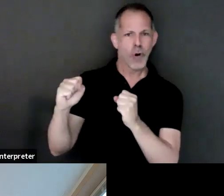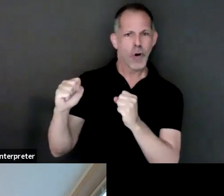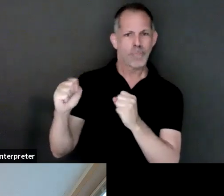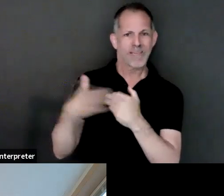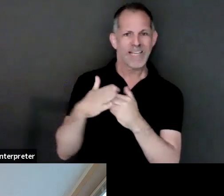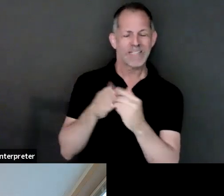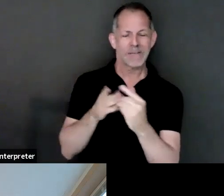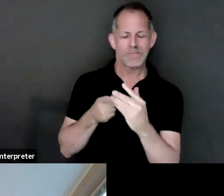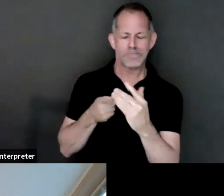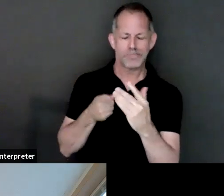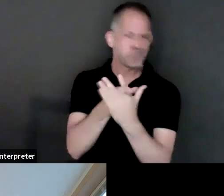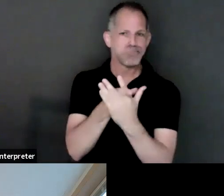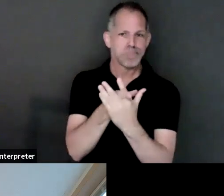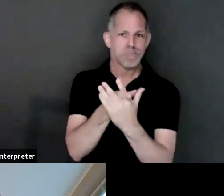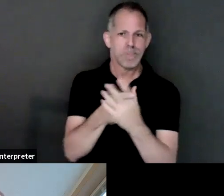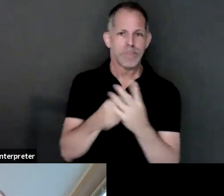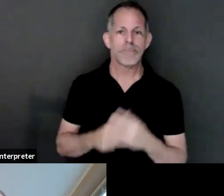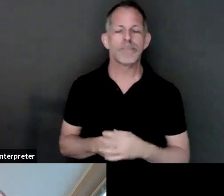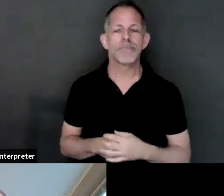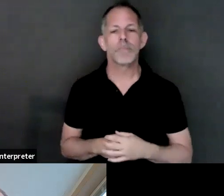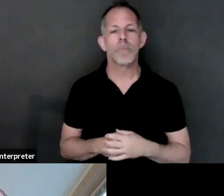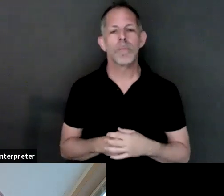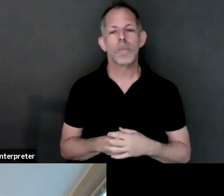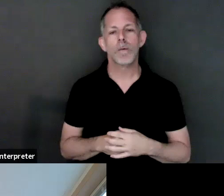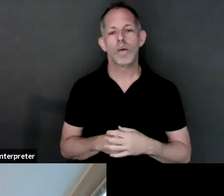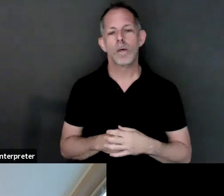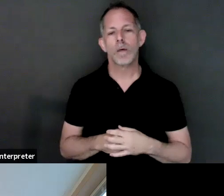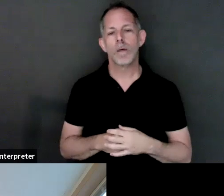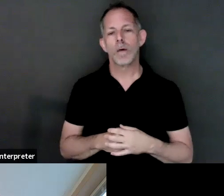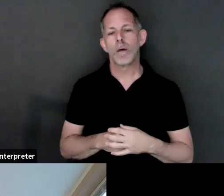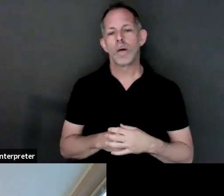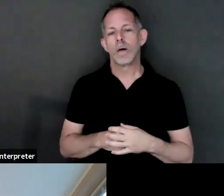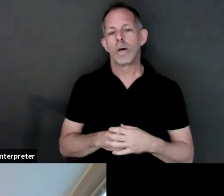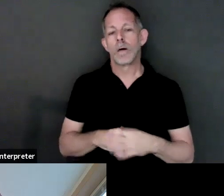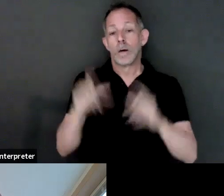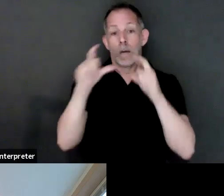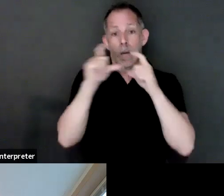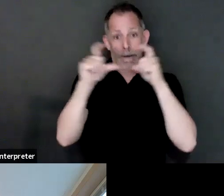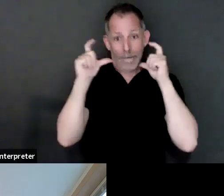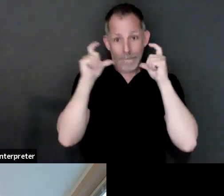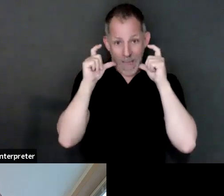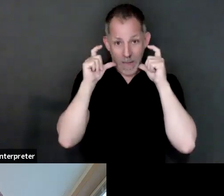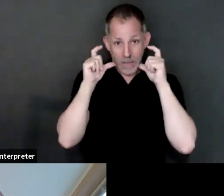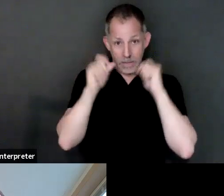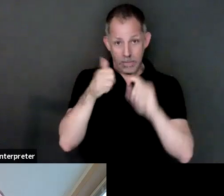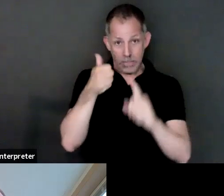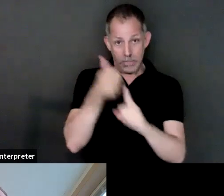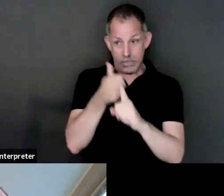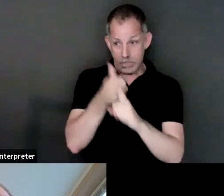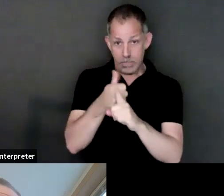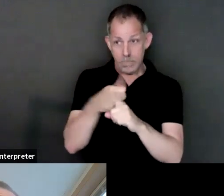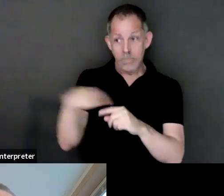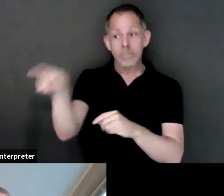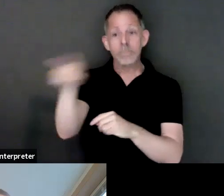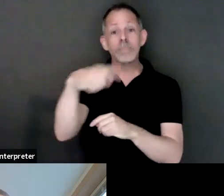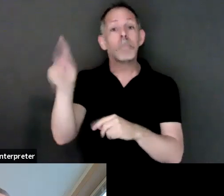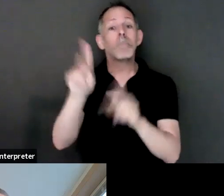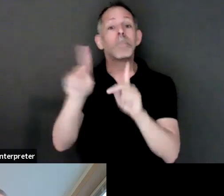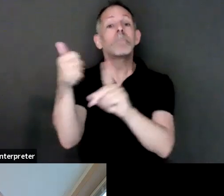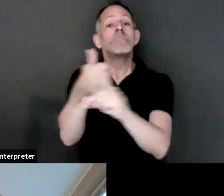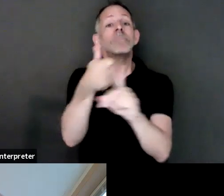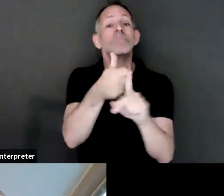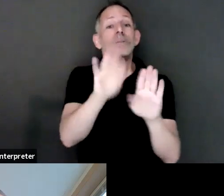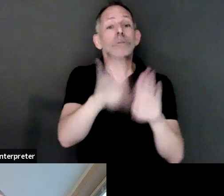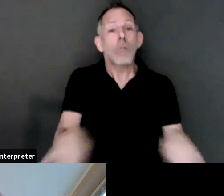Masks also help protect those who cannot get vaccinated, like the 125,000 children under age 12 who are getting ready to go back